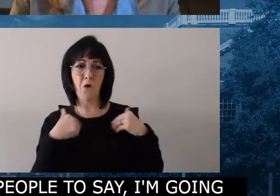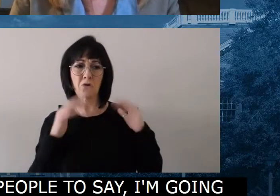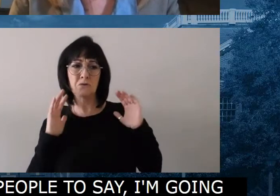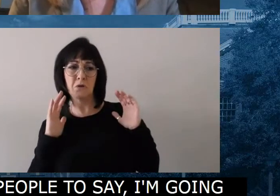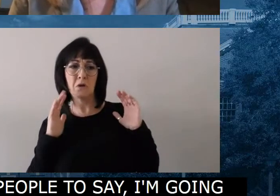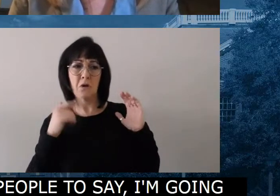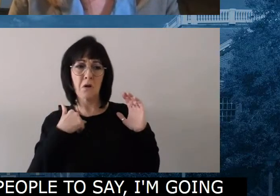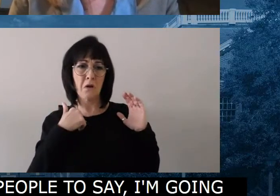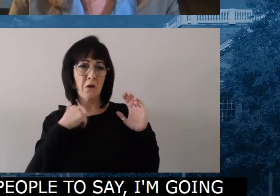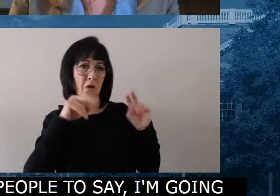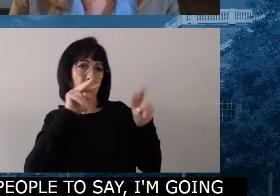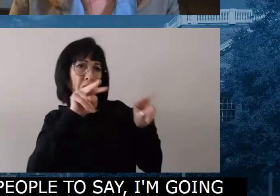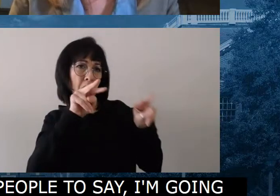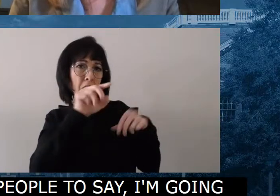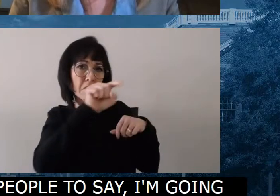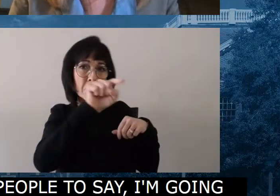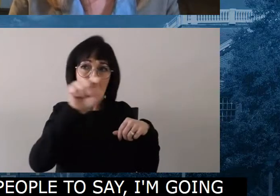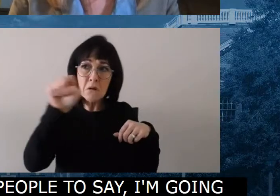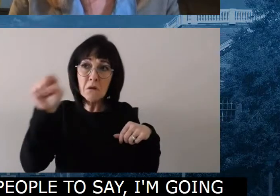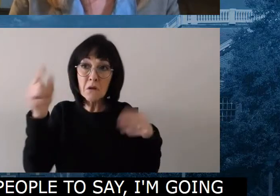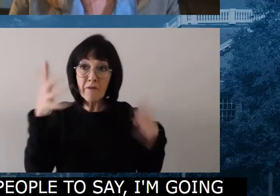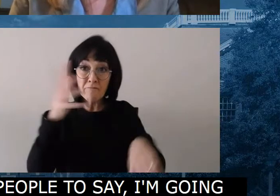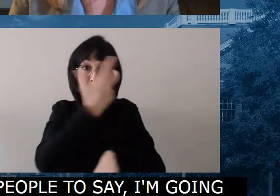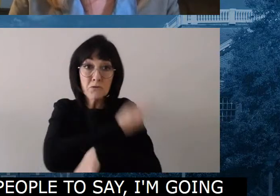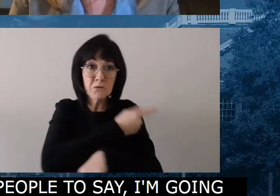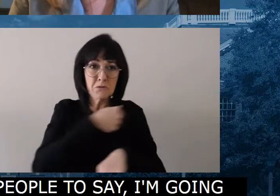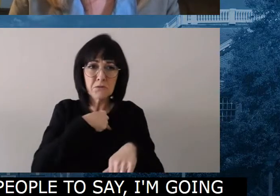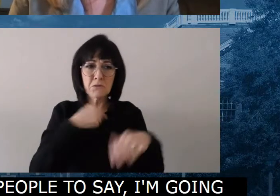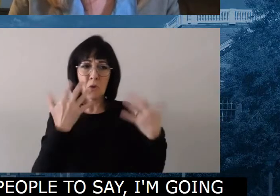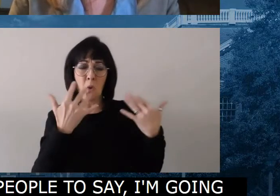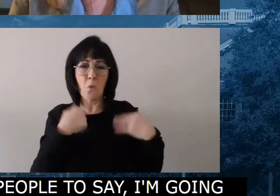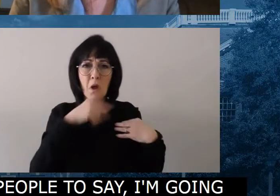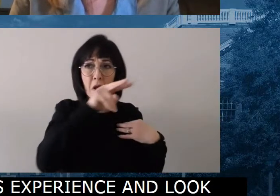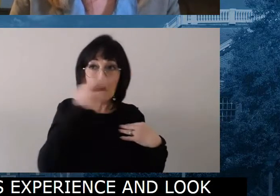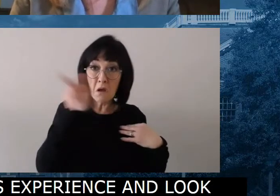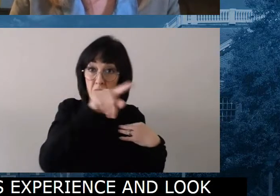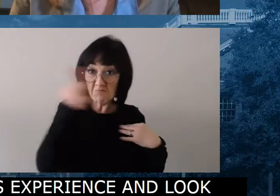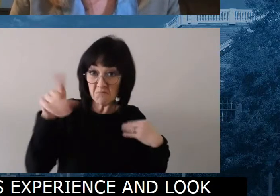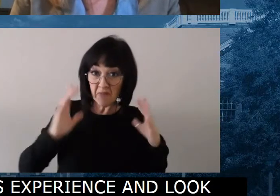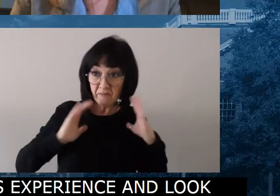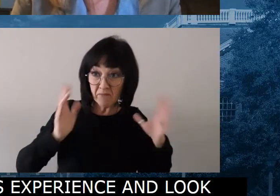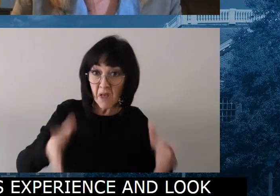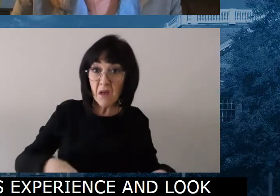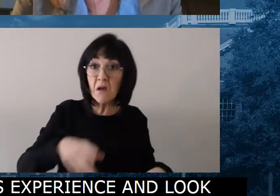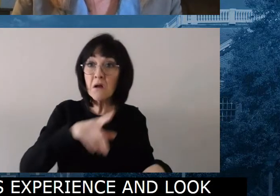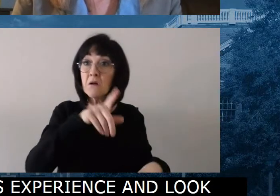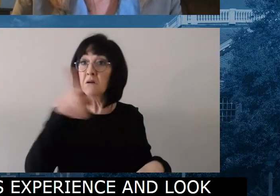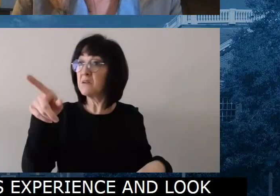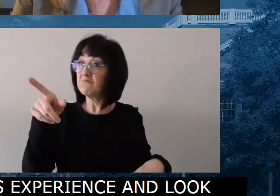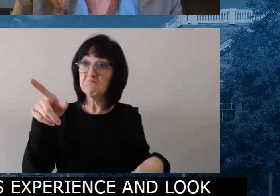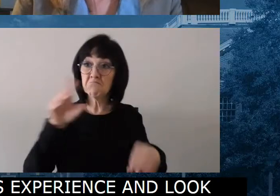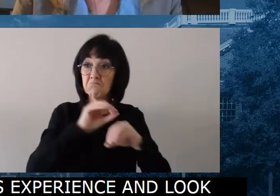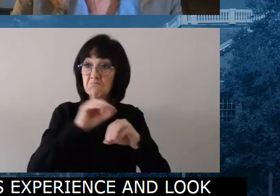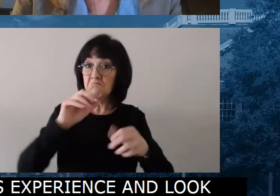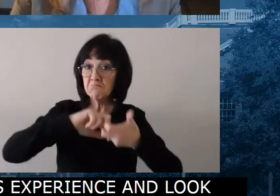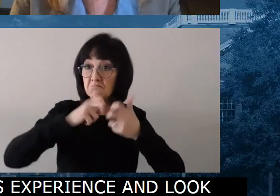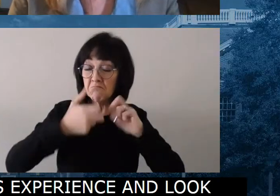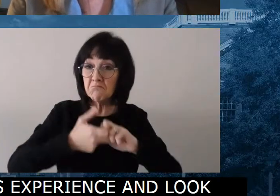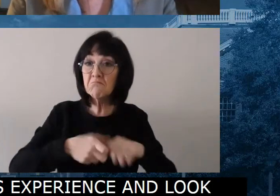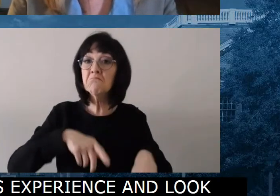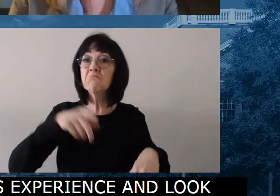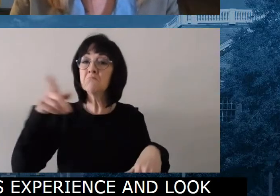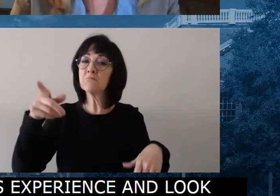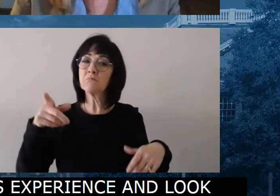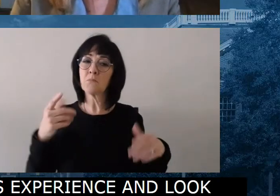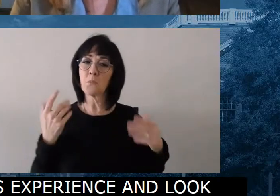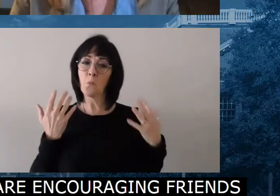do. That's why we're encouraging friends and families who get vaccinated to talk to their family members who are a little bit